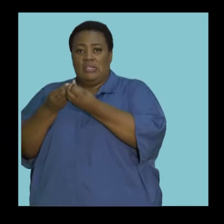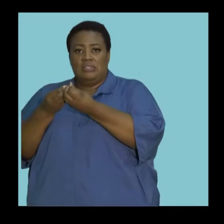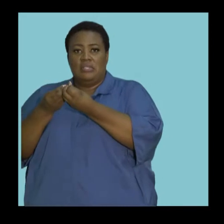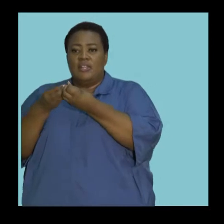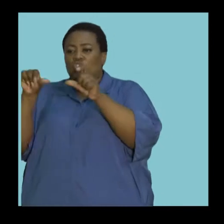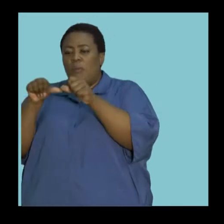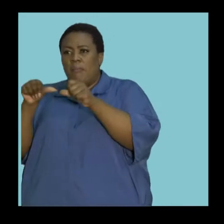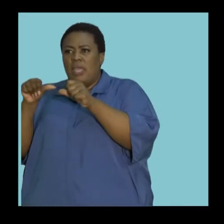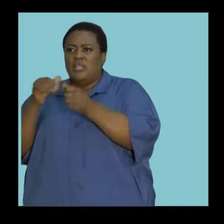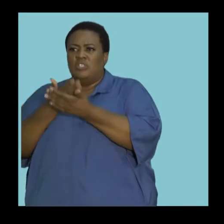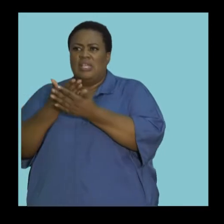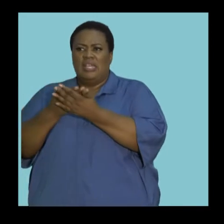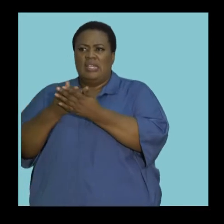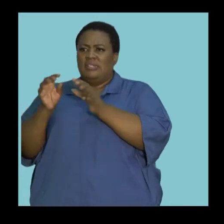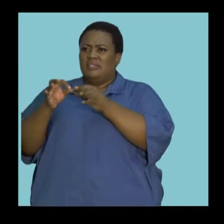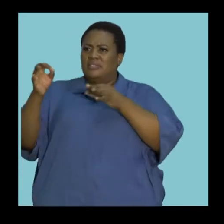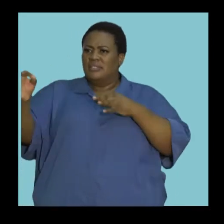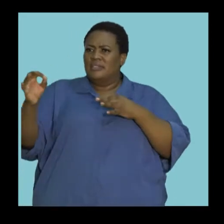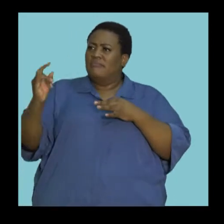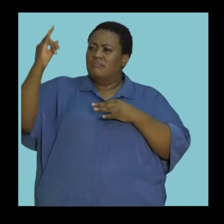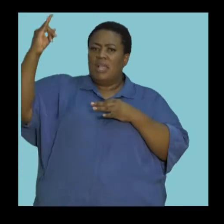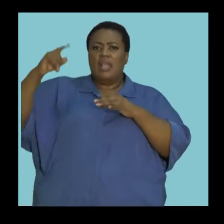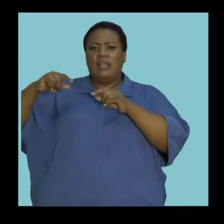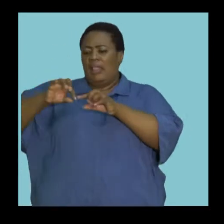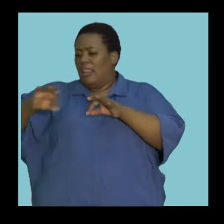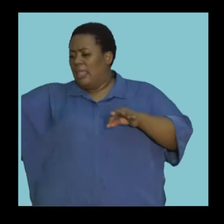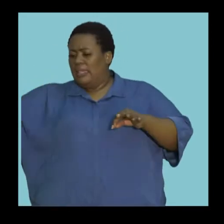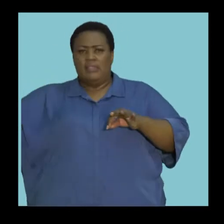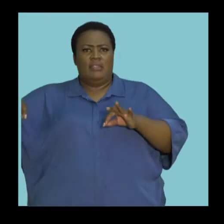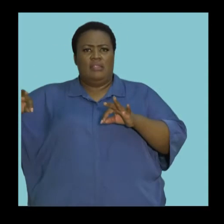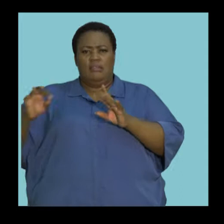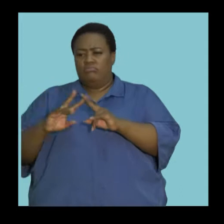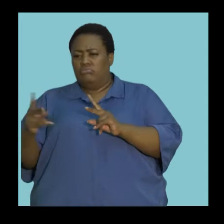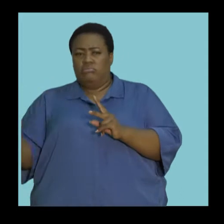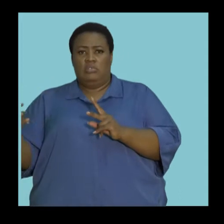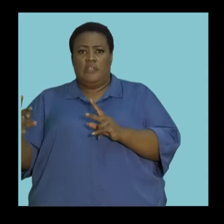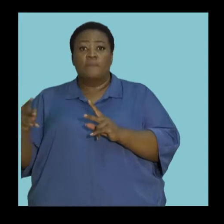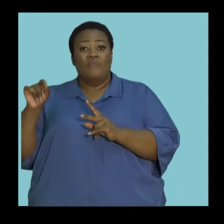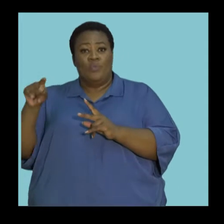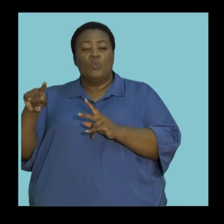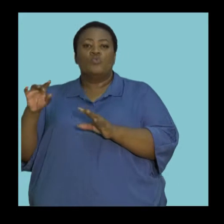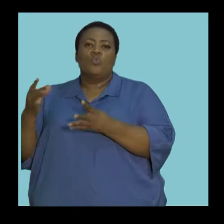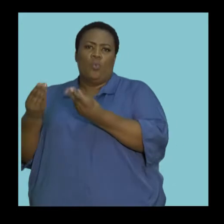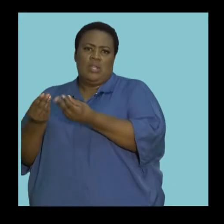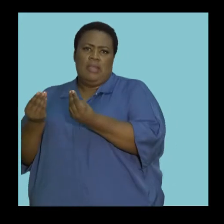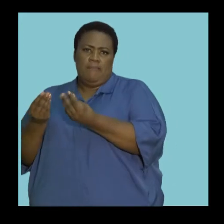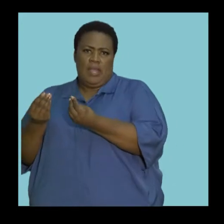objectively. Dimensions such as height, width, and length are all